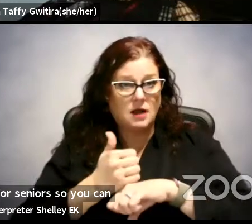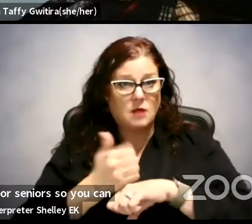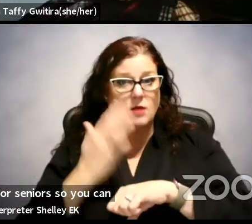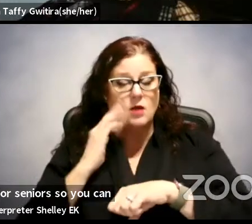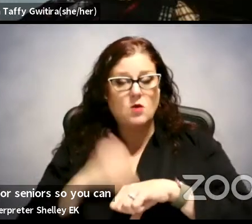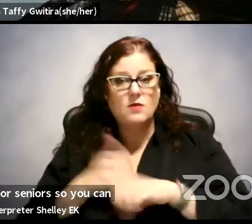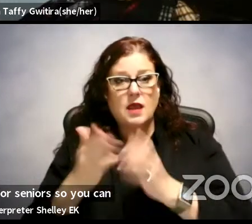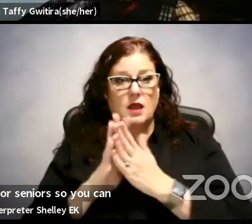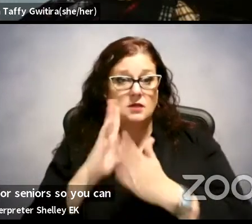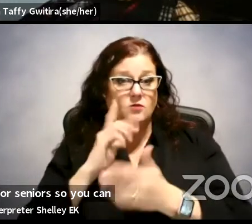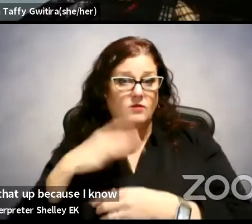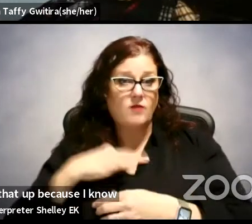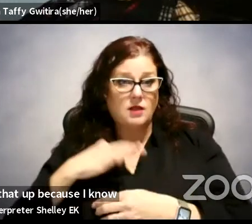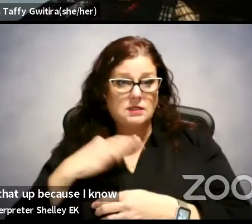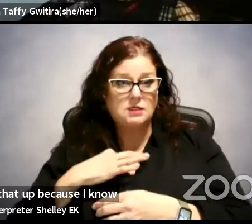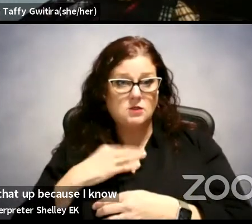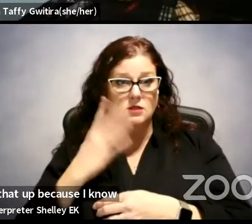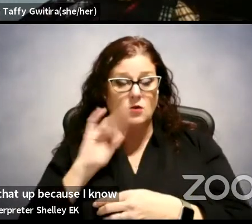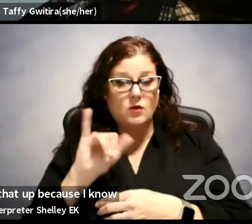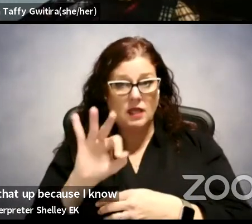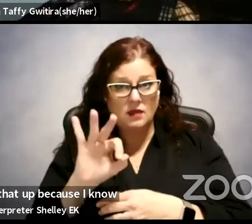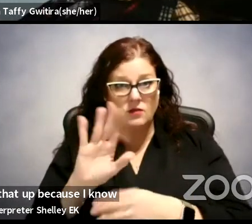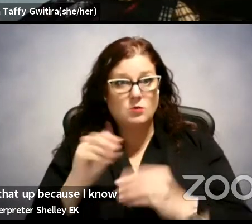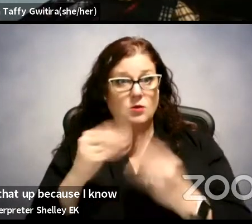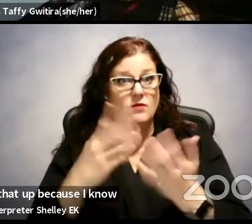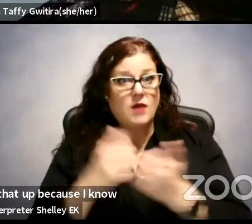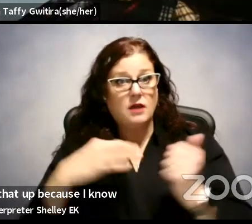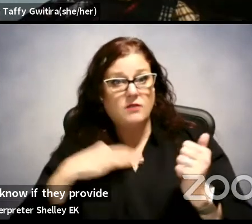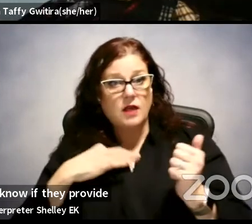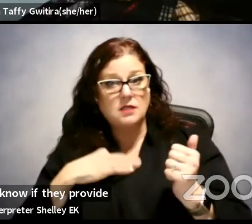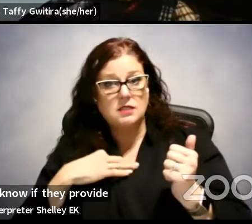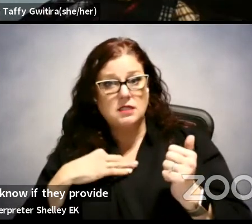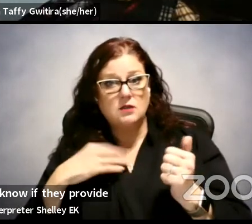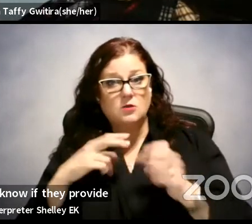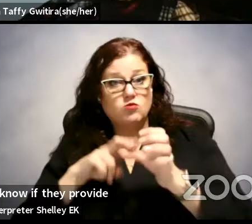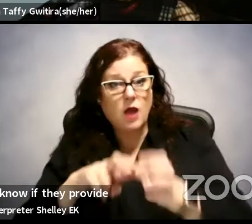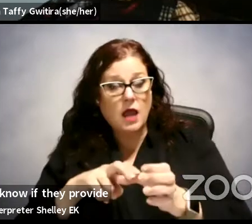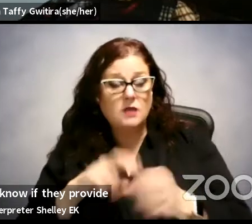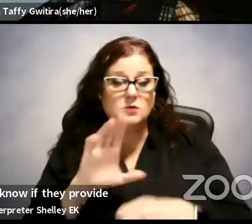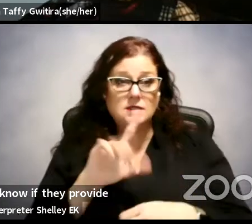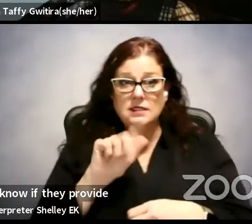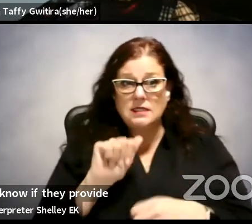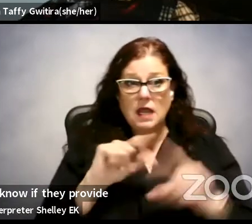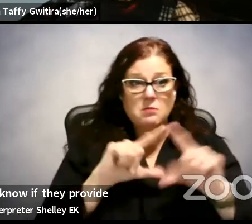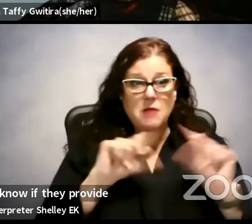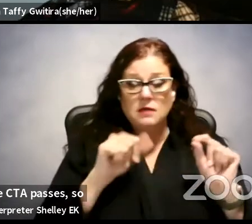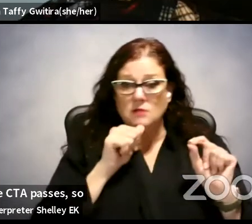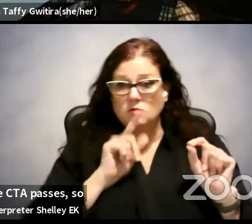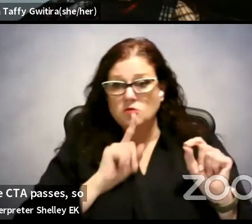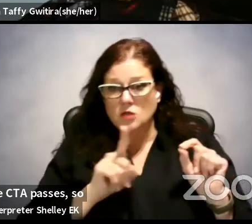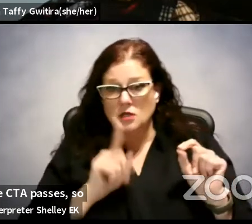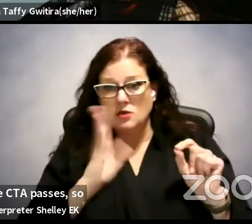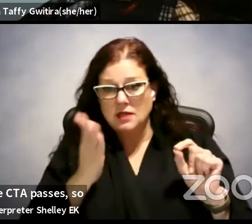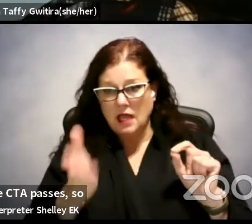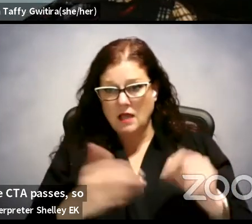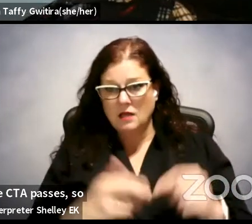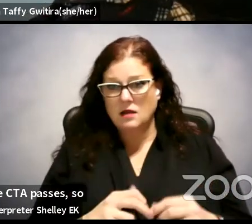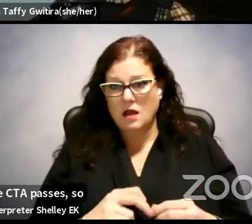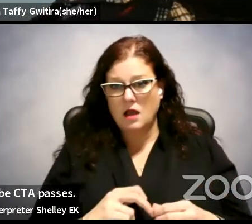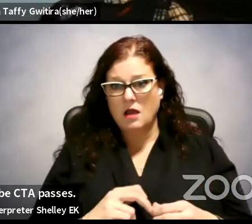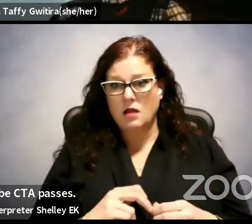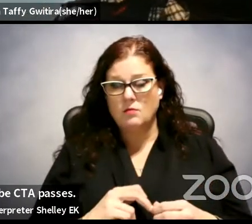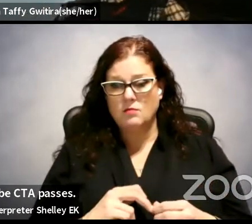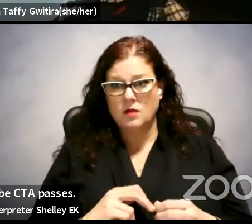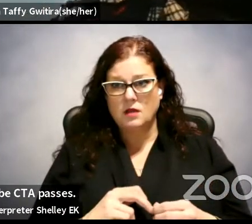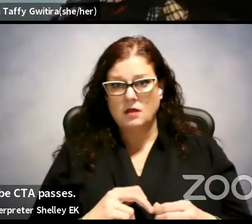ask for volunteers. I don't know if they provide the volunteers, rides, or maybe CTA passes. So there's that.